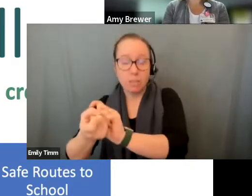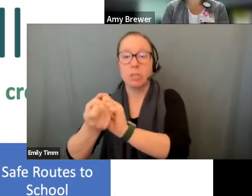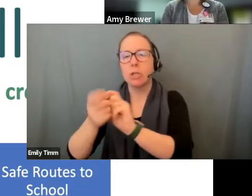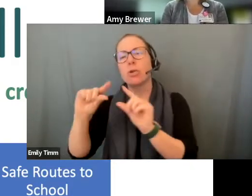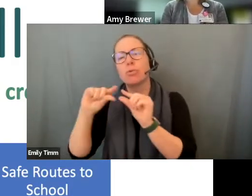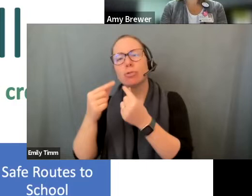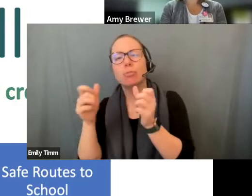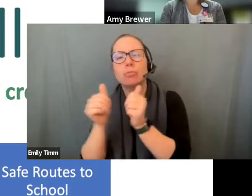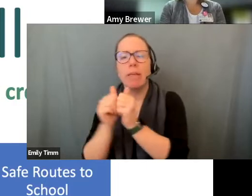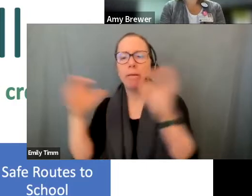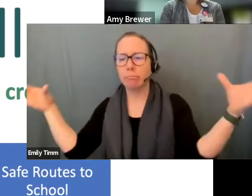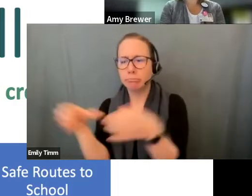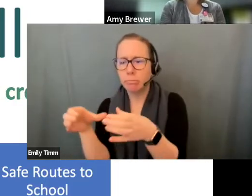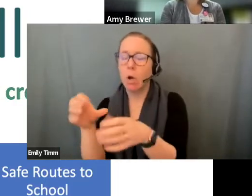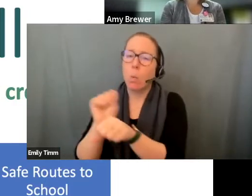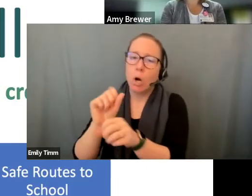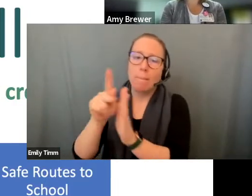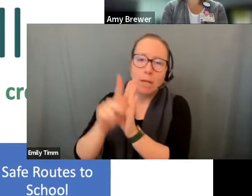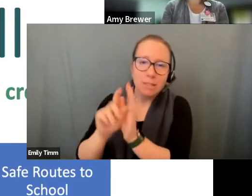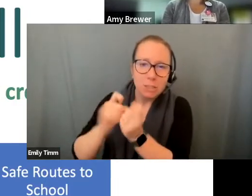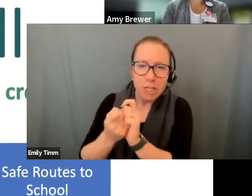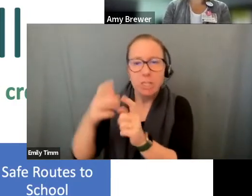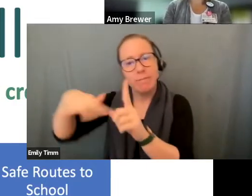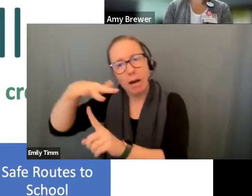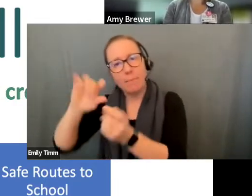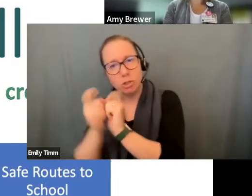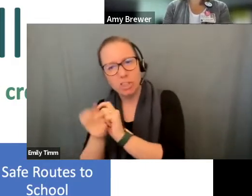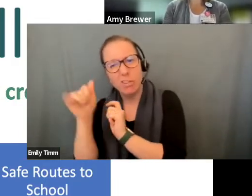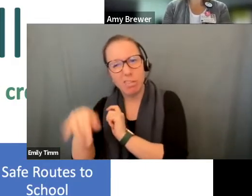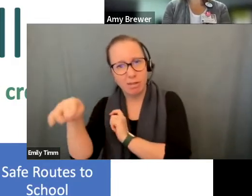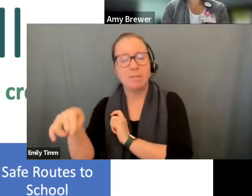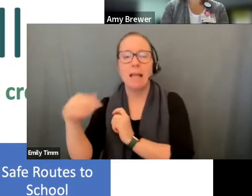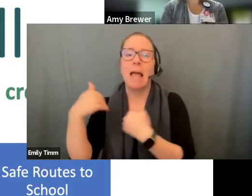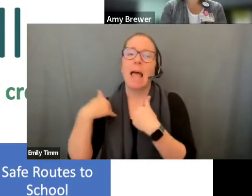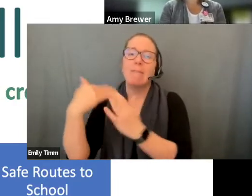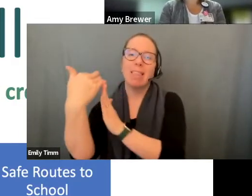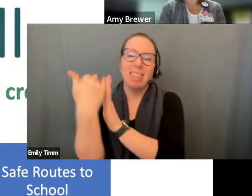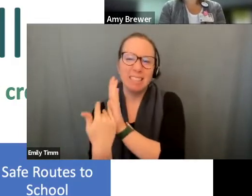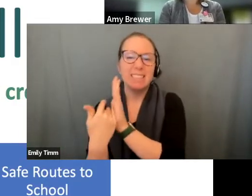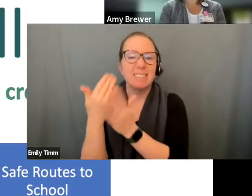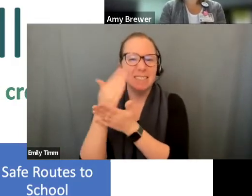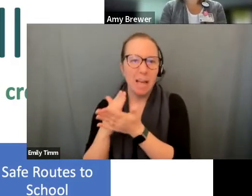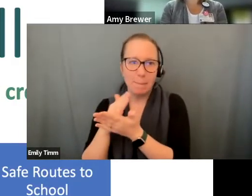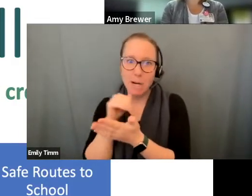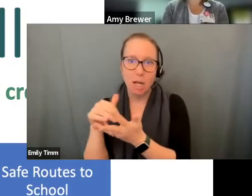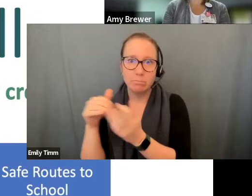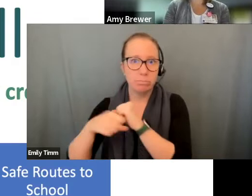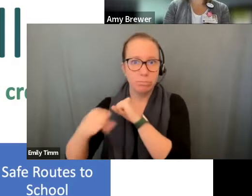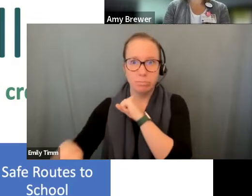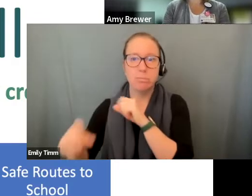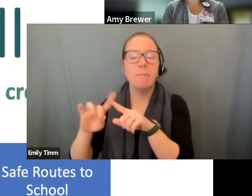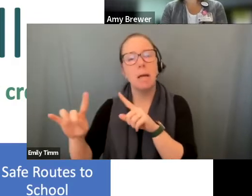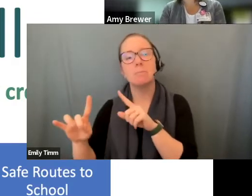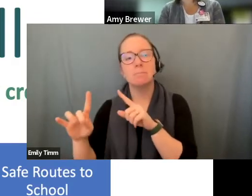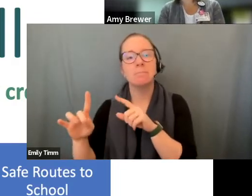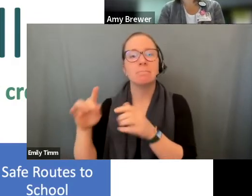on policy change and they're working on environment change. So, so there's a list of some of them there. That's not an exhaustive list, but Safe Routes to